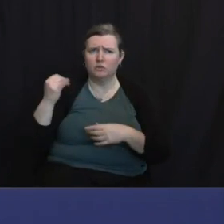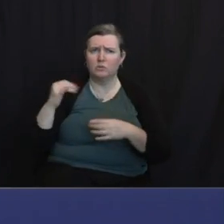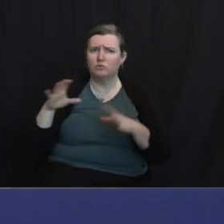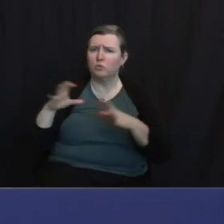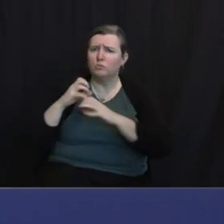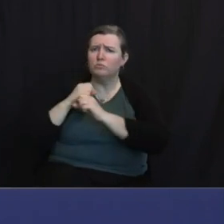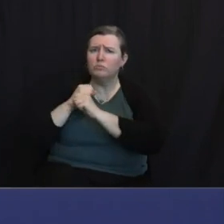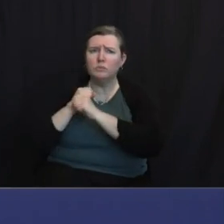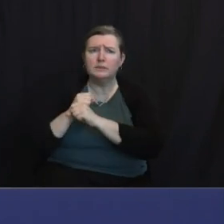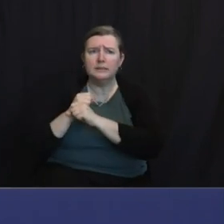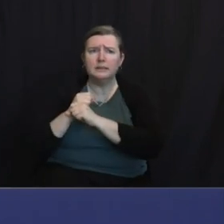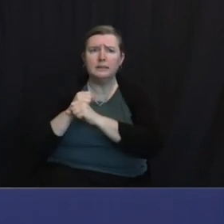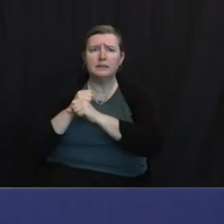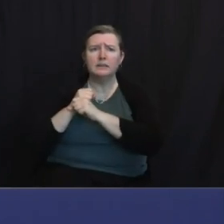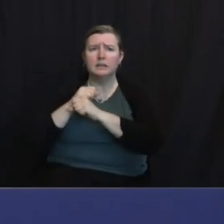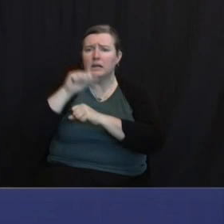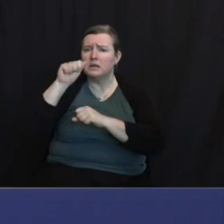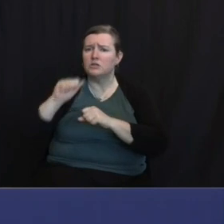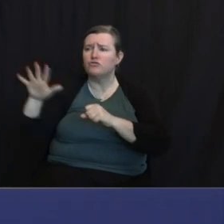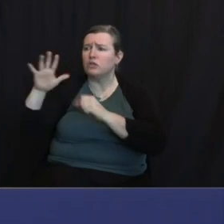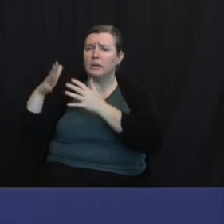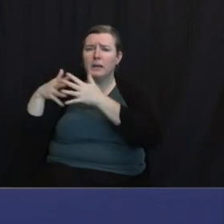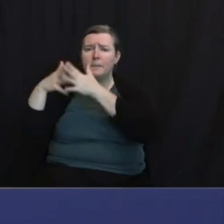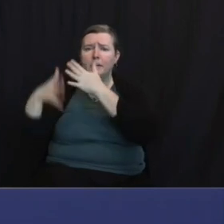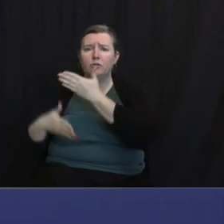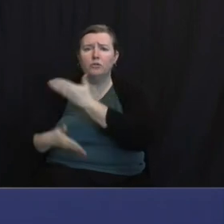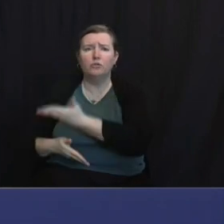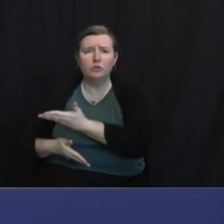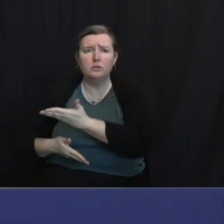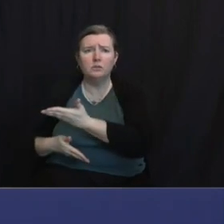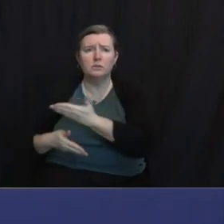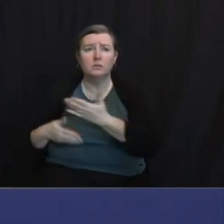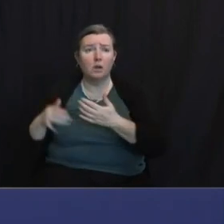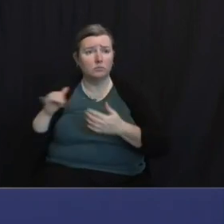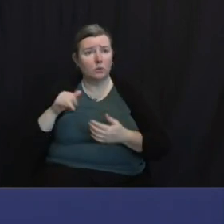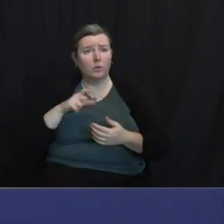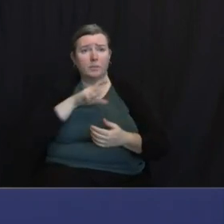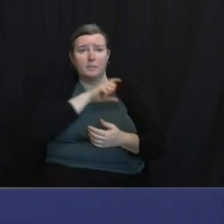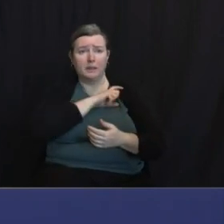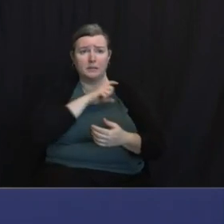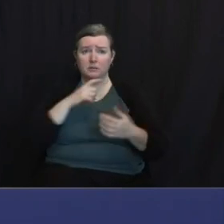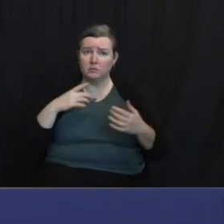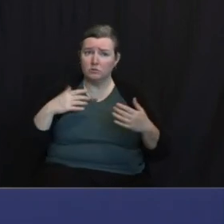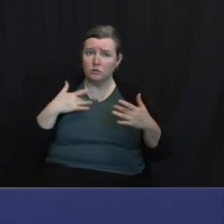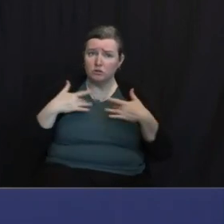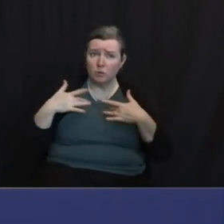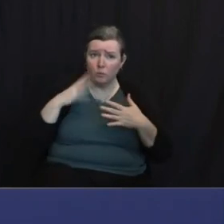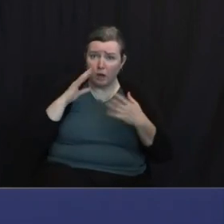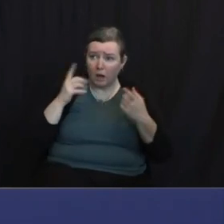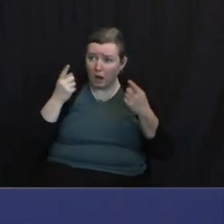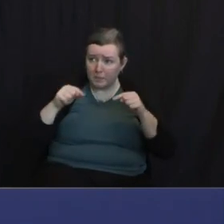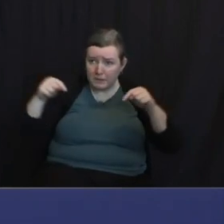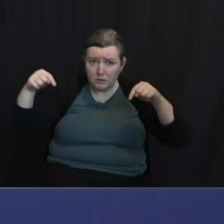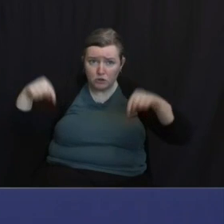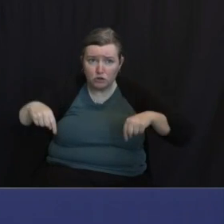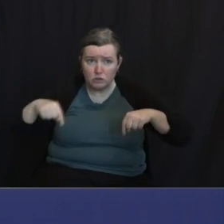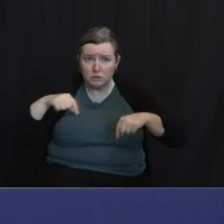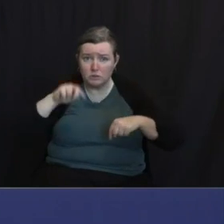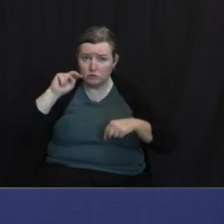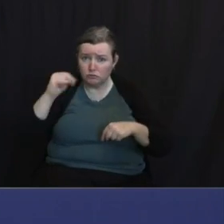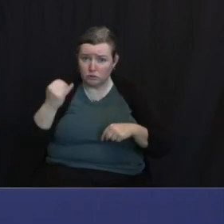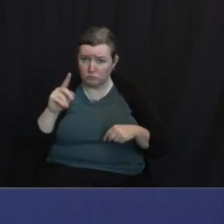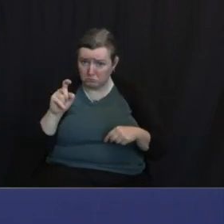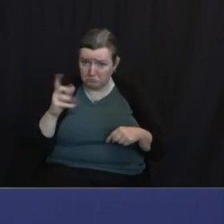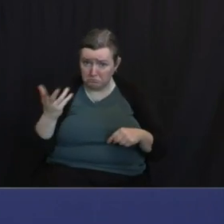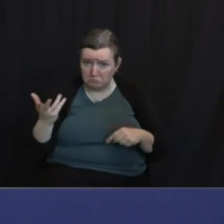Pacific Islander communities? And is there concern among law enforcement that an attack like this could happen in New Jersey? From Leela Stanton. This is the